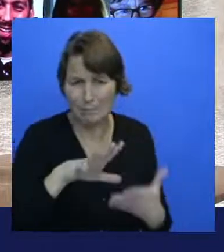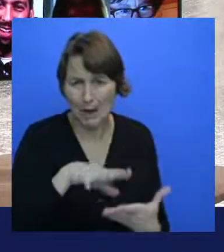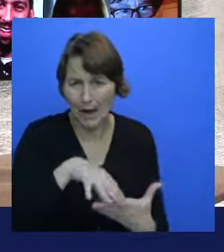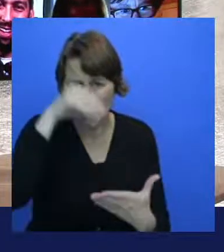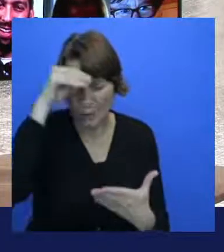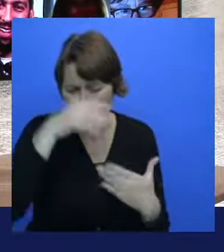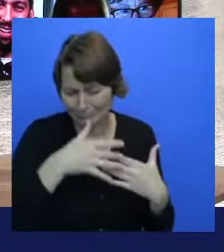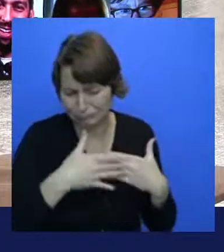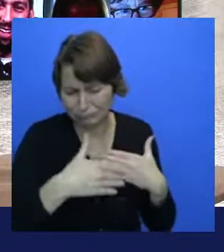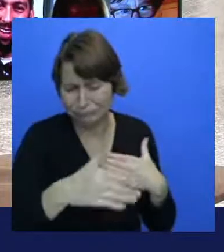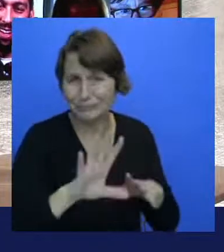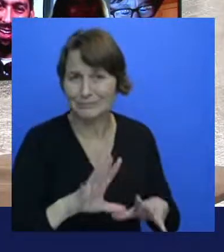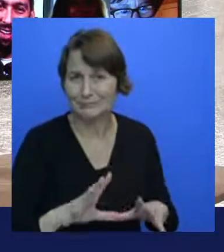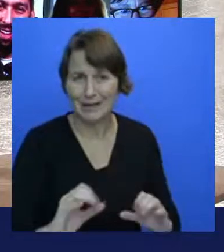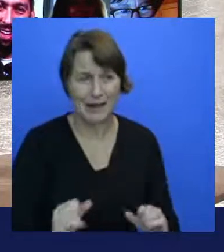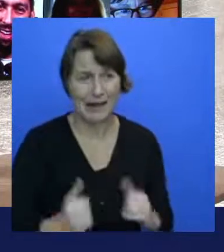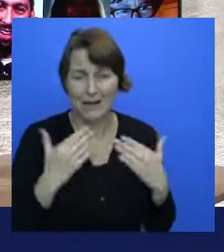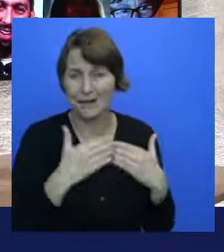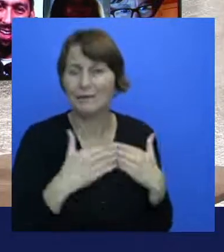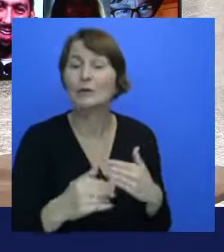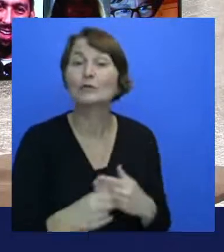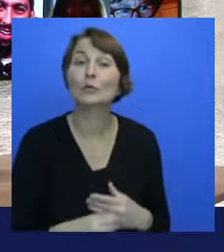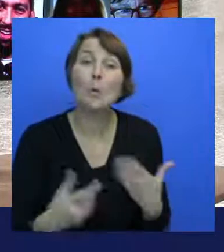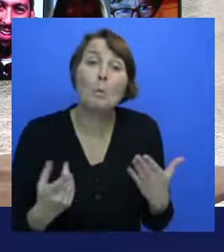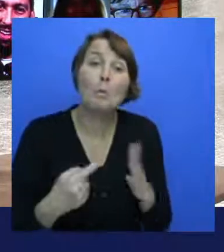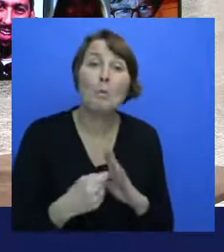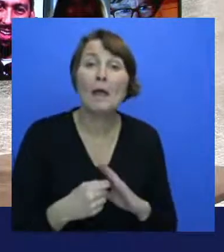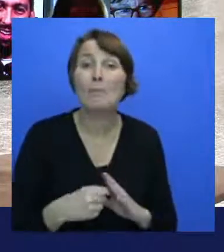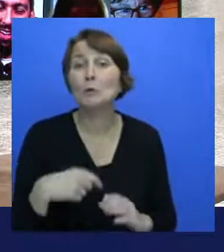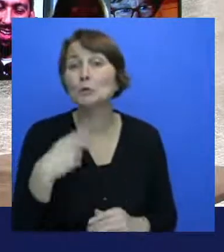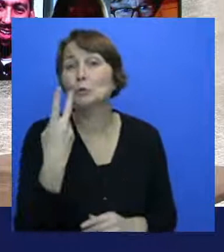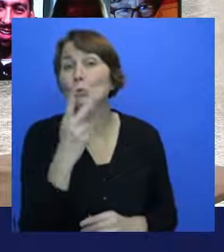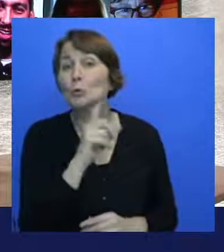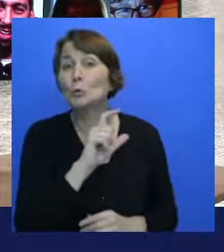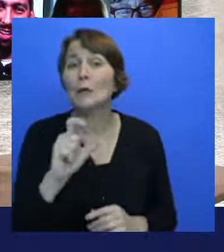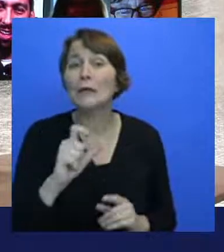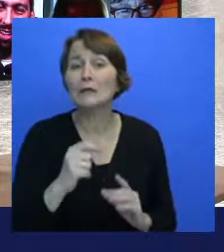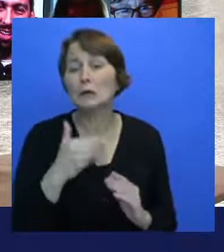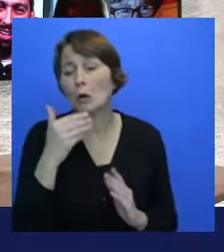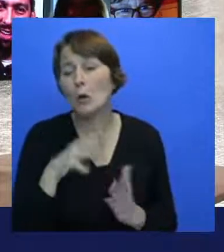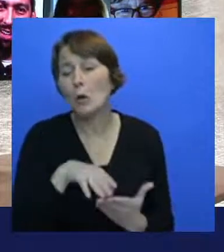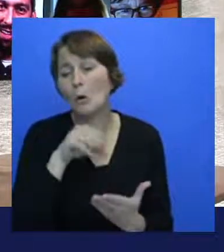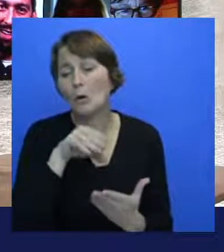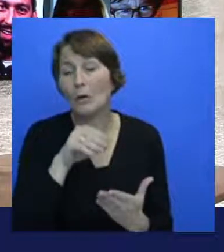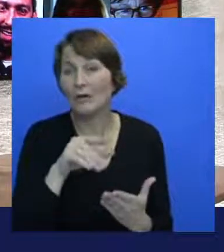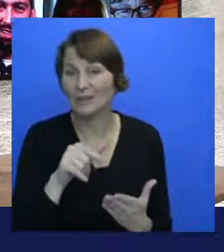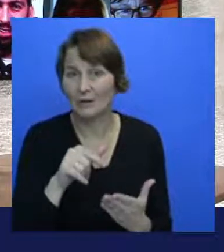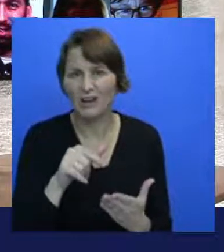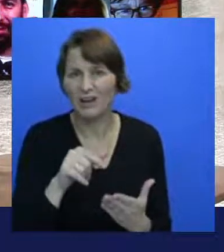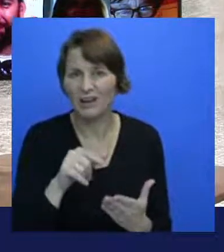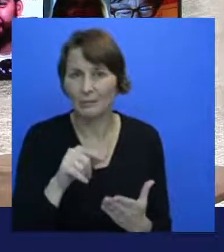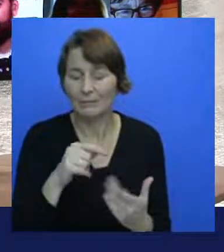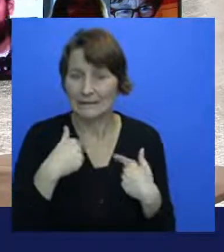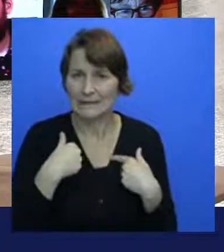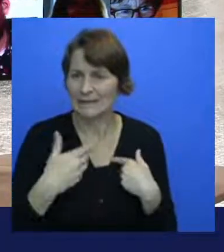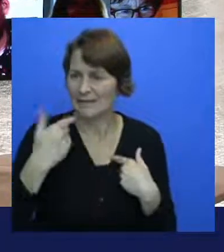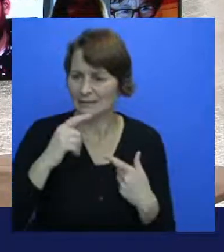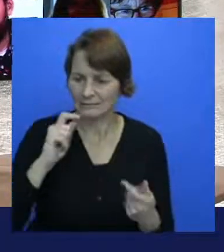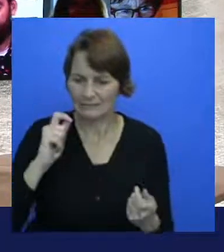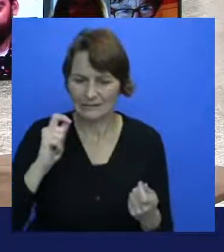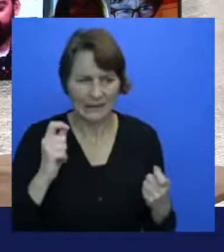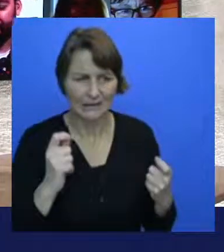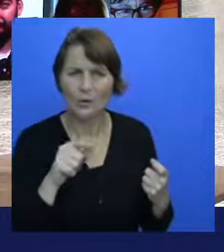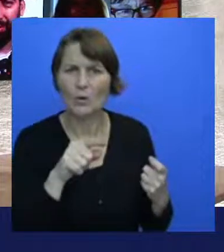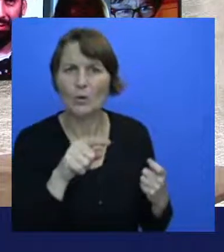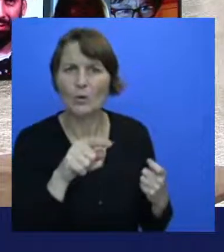be super master of machine learning, because technologies are changing and everything is changing